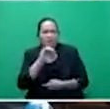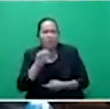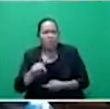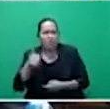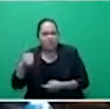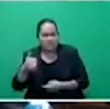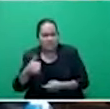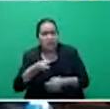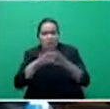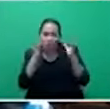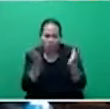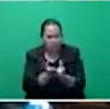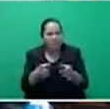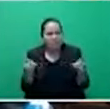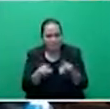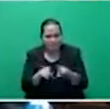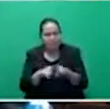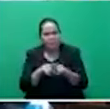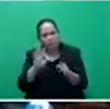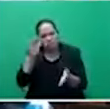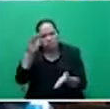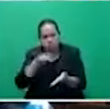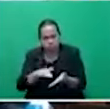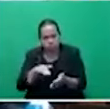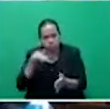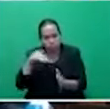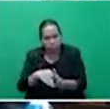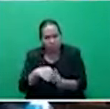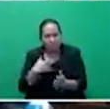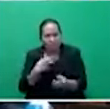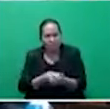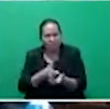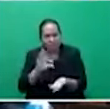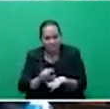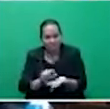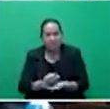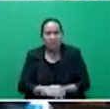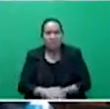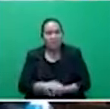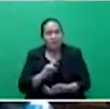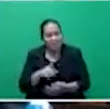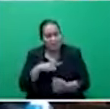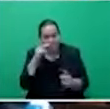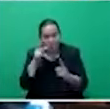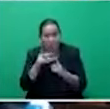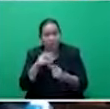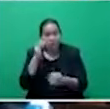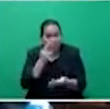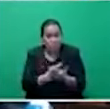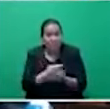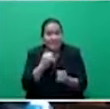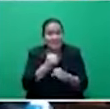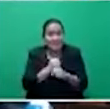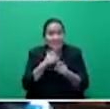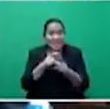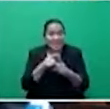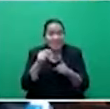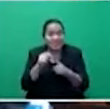into recession. He doesn't talk about that. Mr. Speaker, sir, to put things into perspective, our real GDP in 2022 is